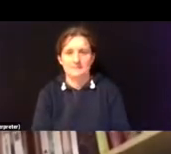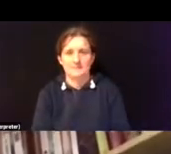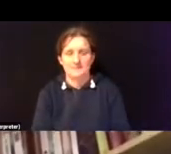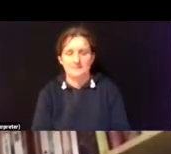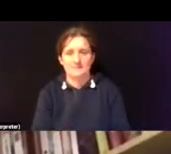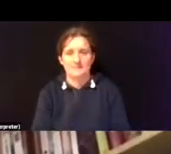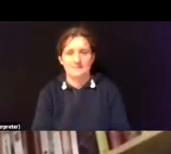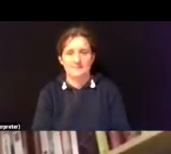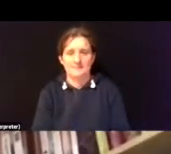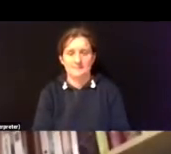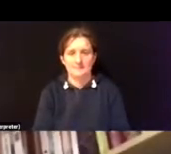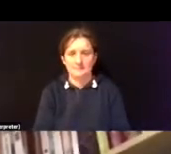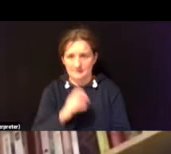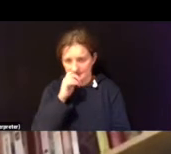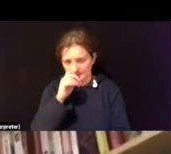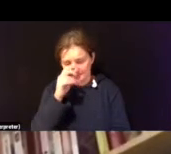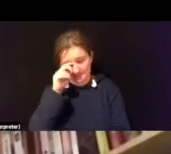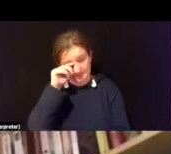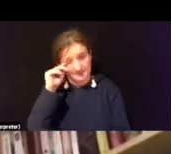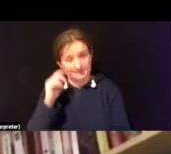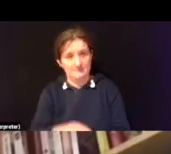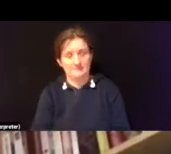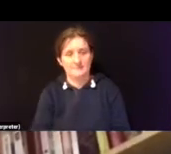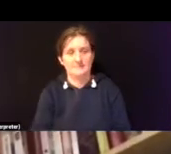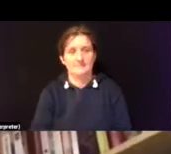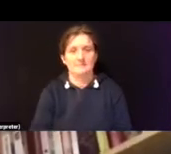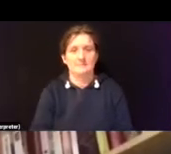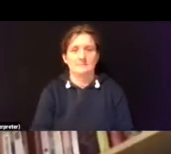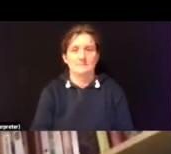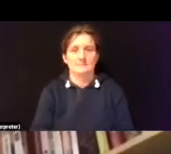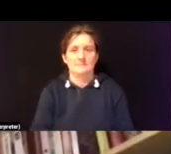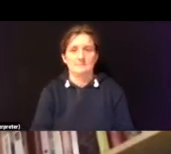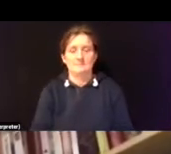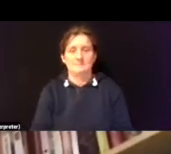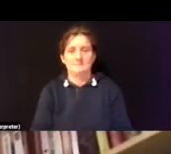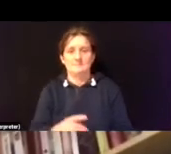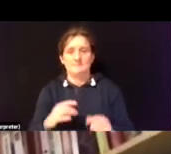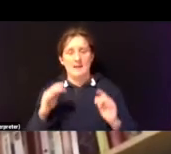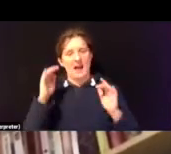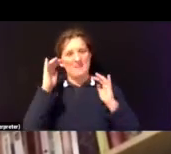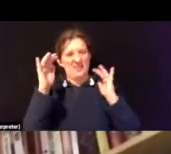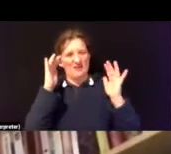I did by pressing the wrong button. So, by the way, this is why I'm a theoretical astronomer rather than